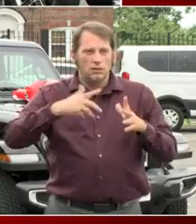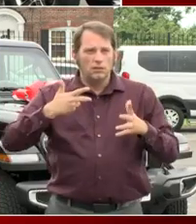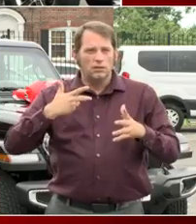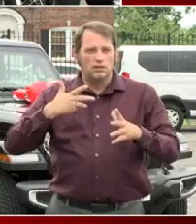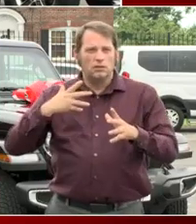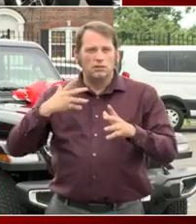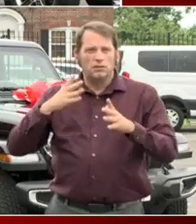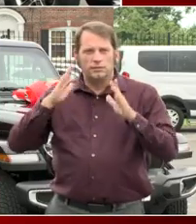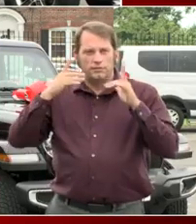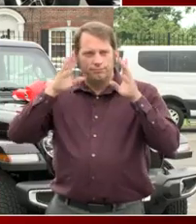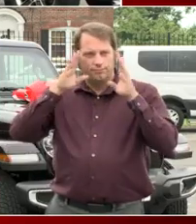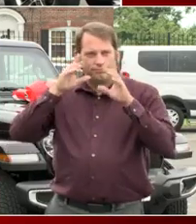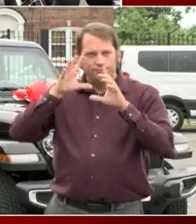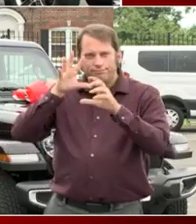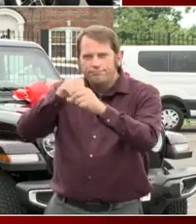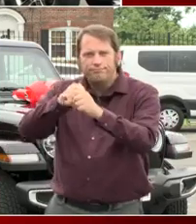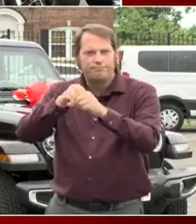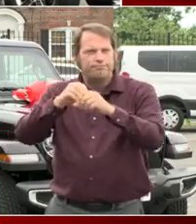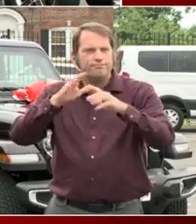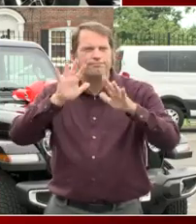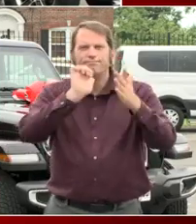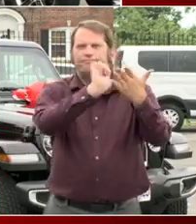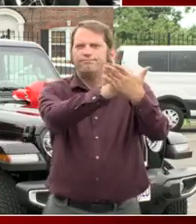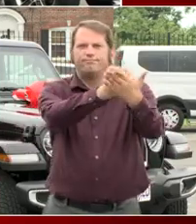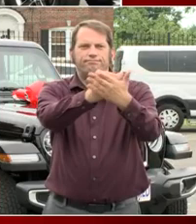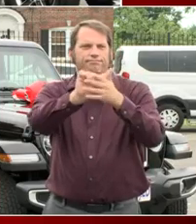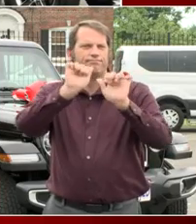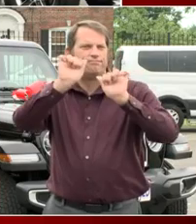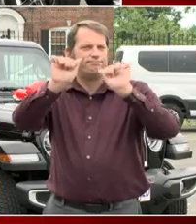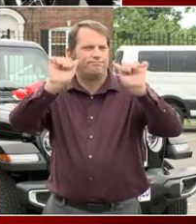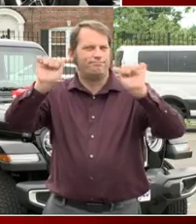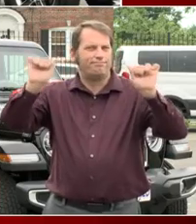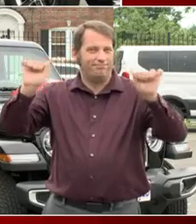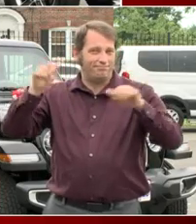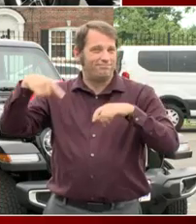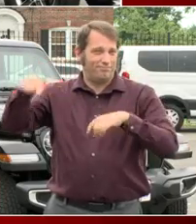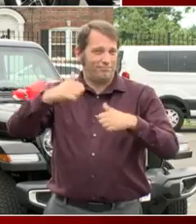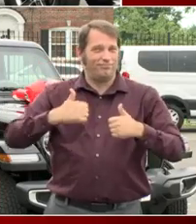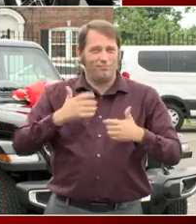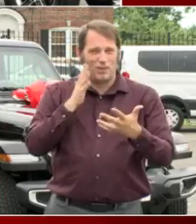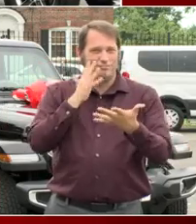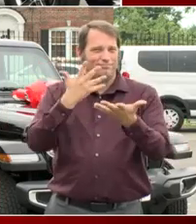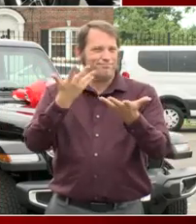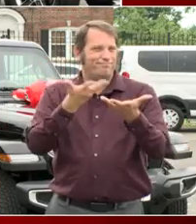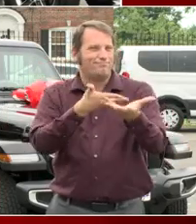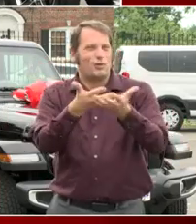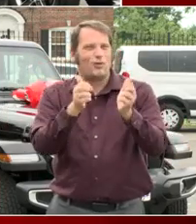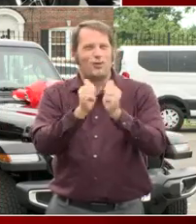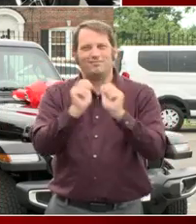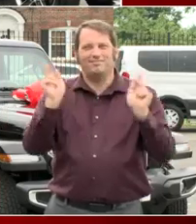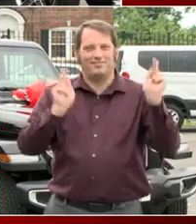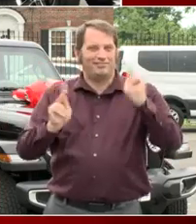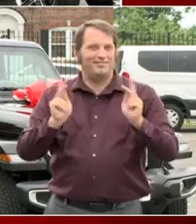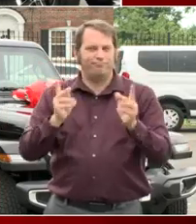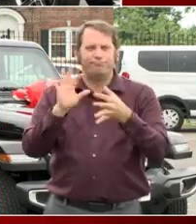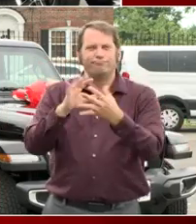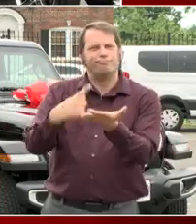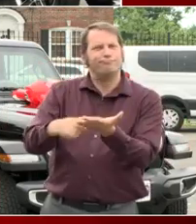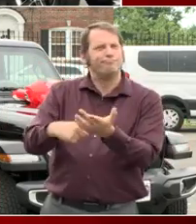by local organizations to talk to their neighbors about getting vaccinated. And we just gave them some really nice